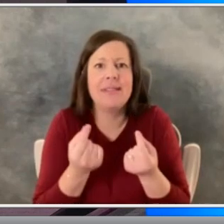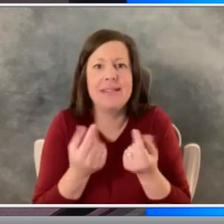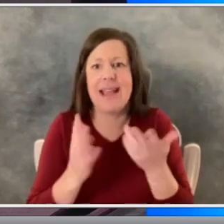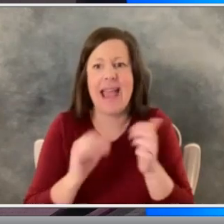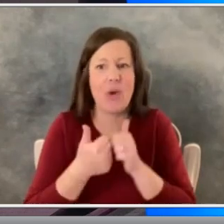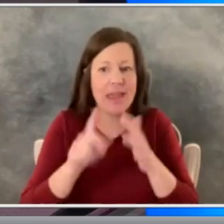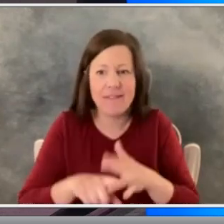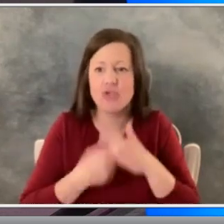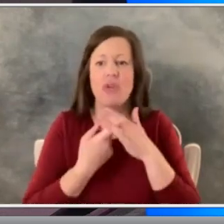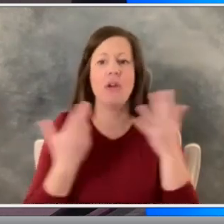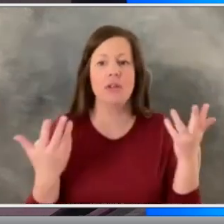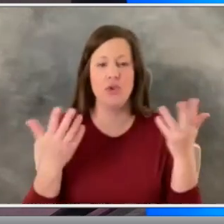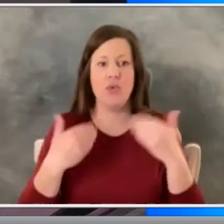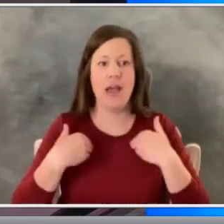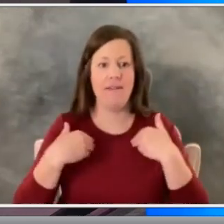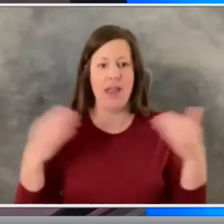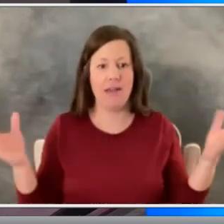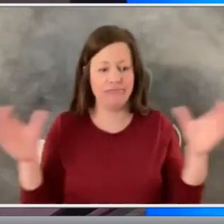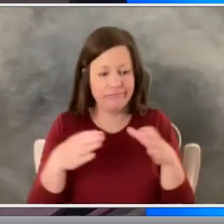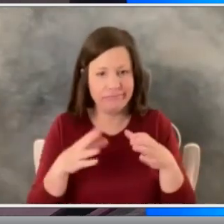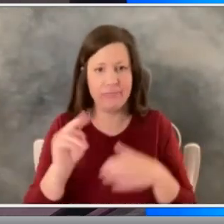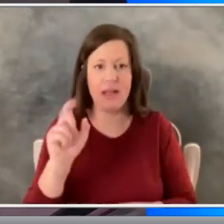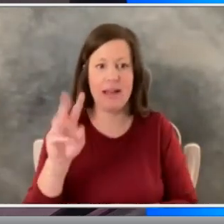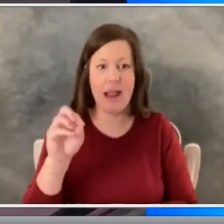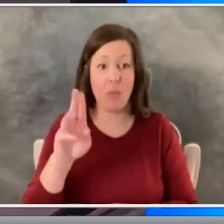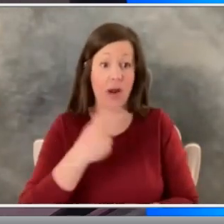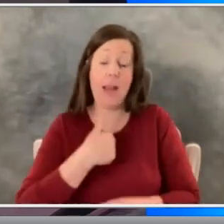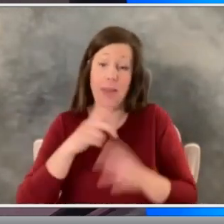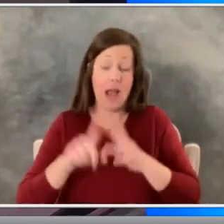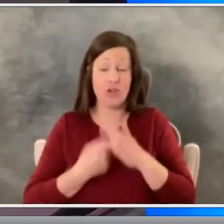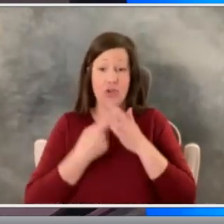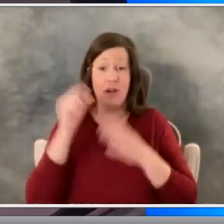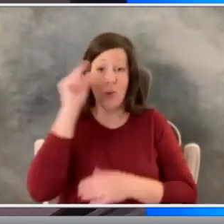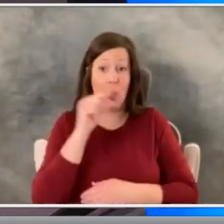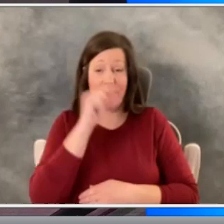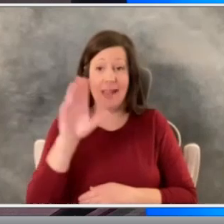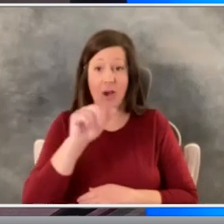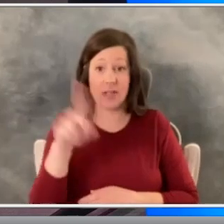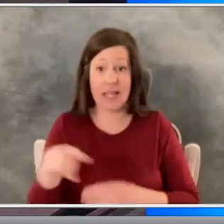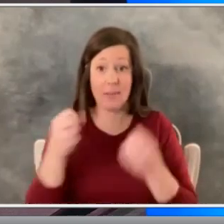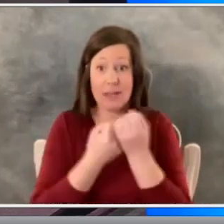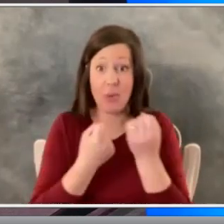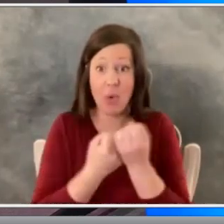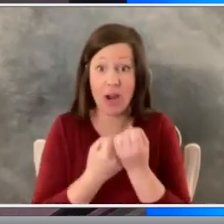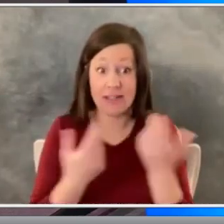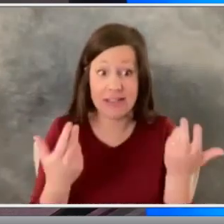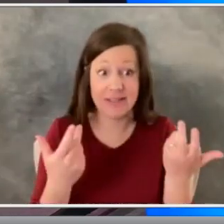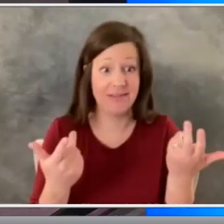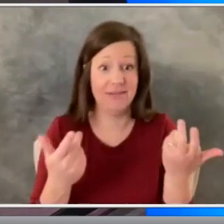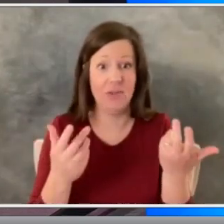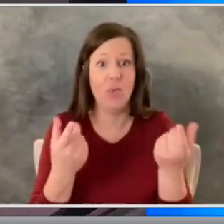network? I just started Googling Alzheimer's support for 40-somethings, Alzheimer's support for, what do